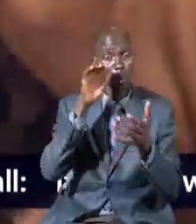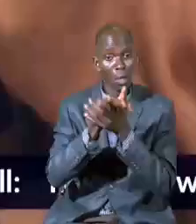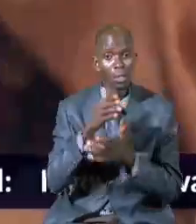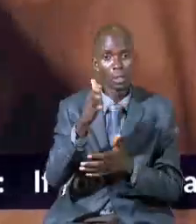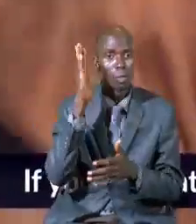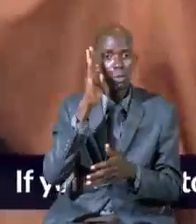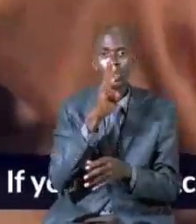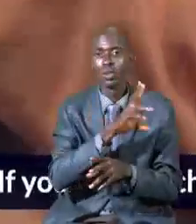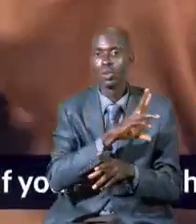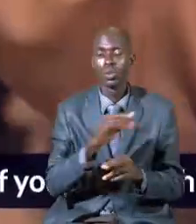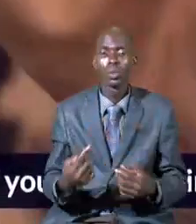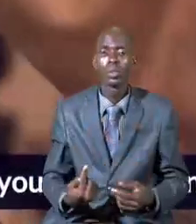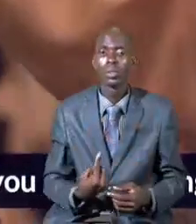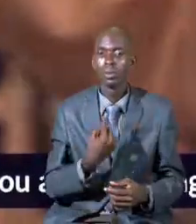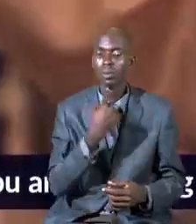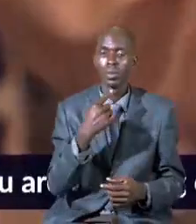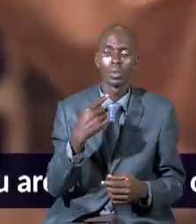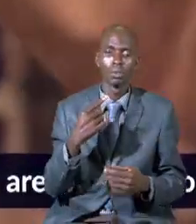life.